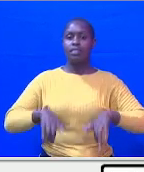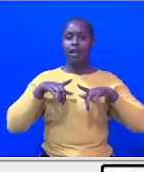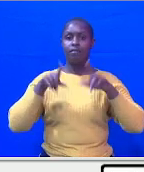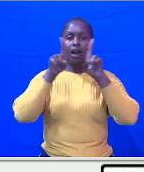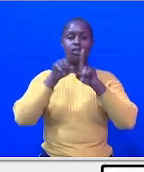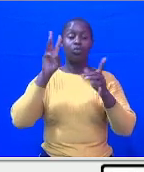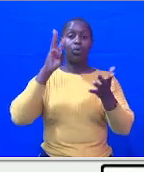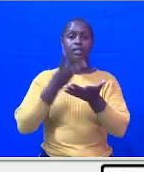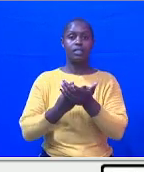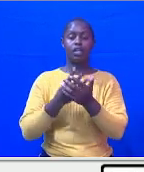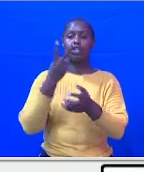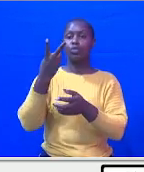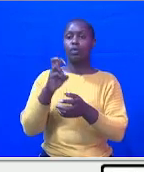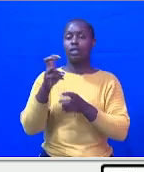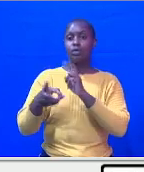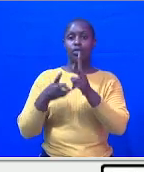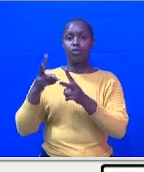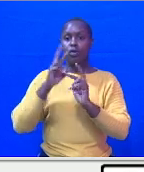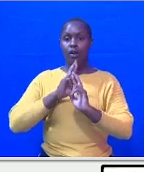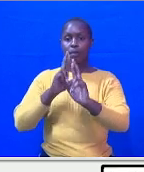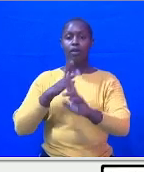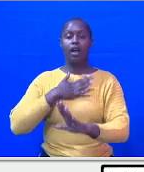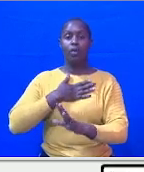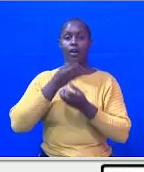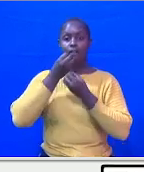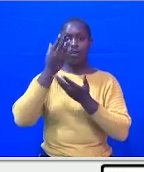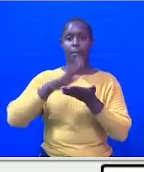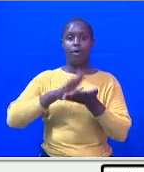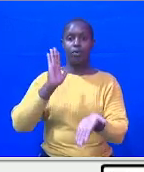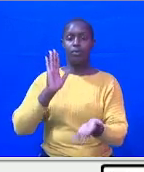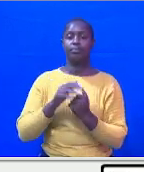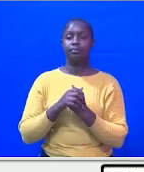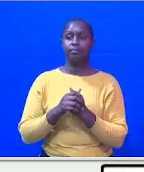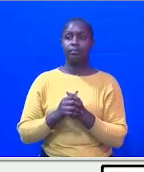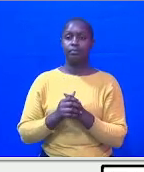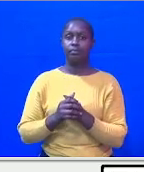in 2022. Our reporter Arnold Adidi tells us more.